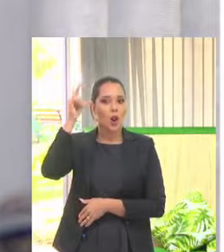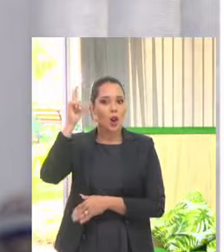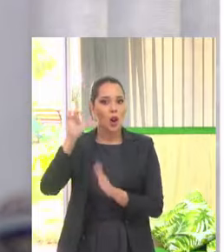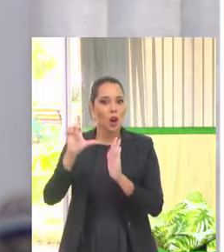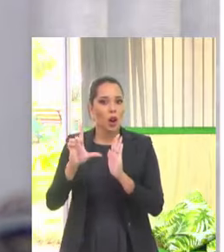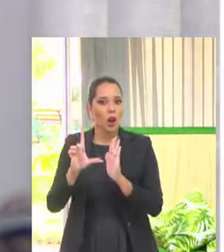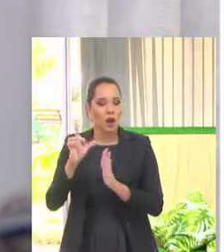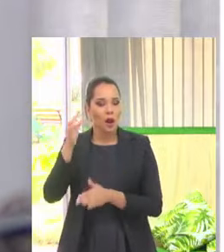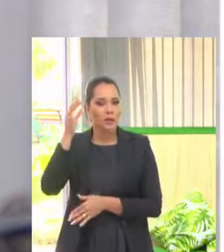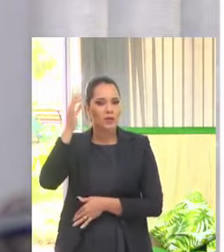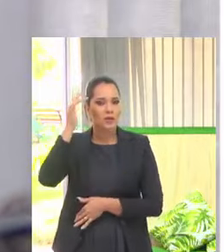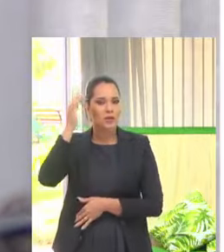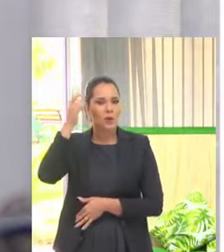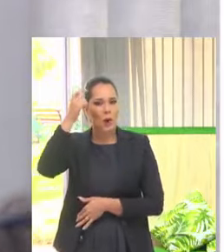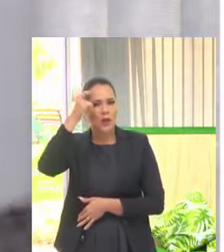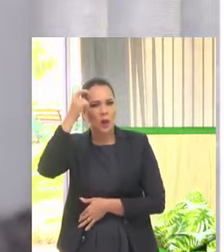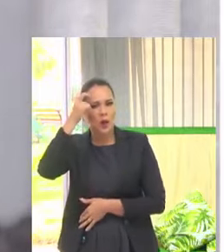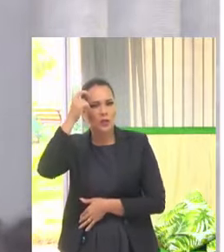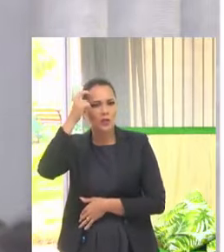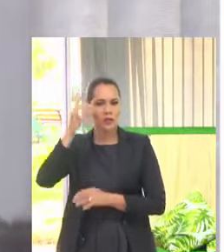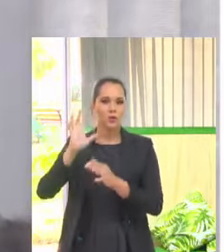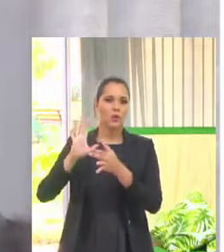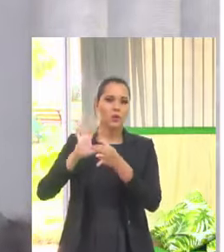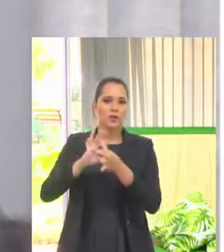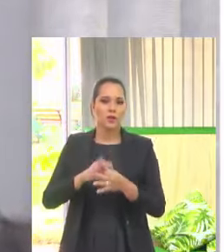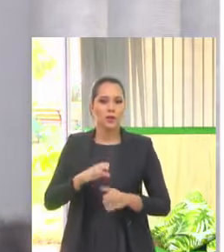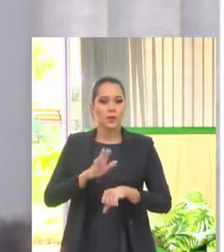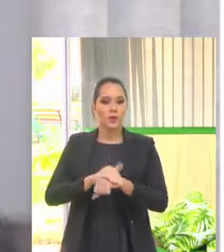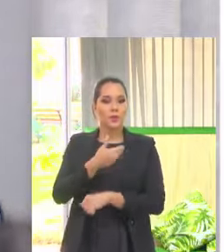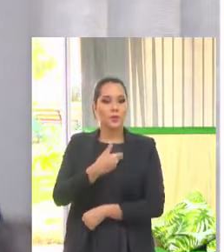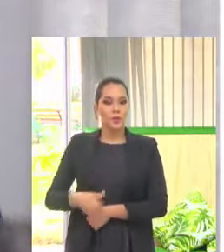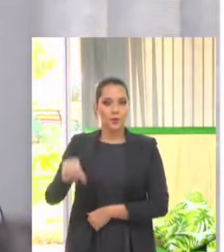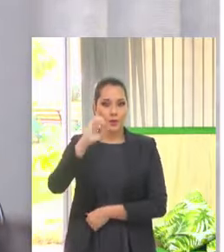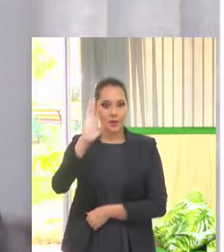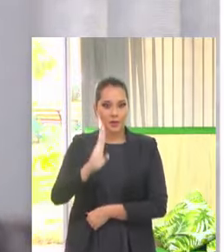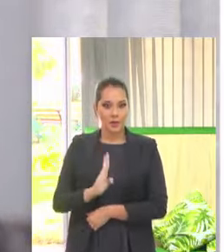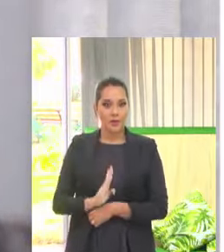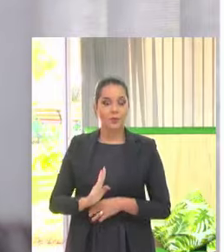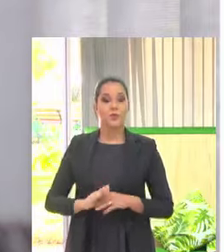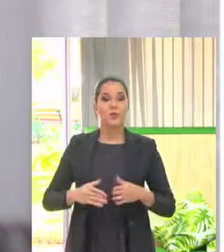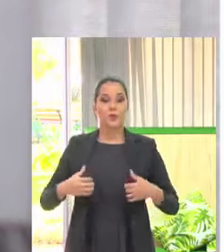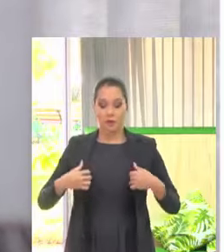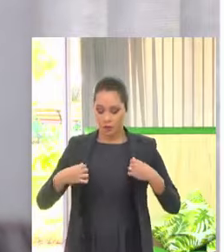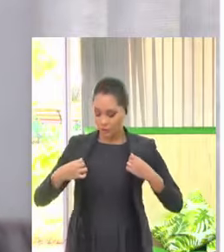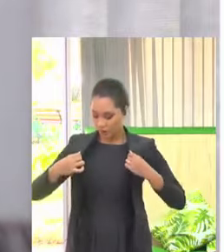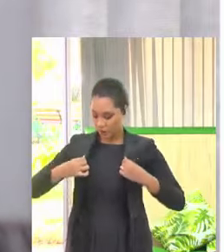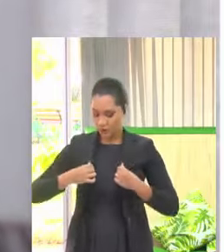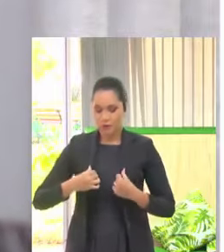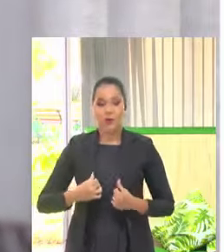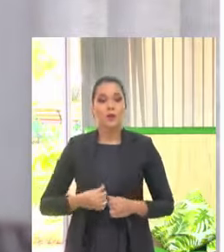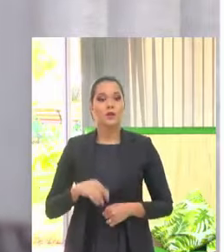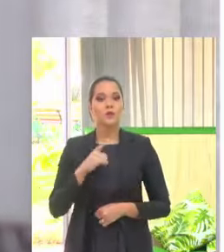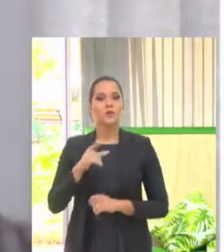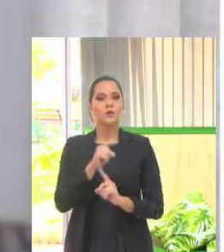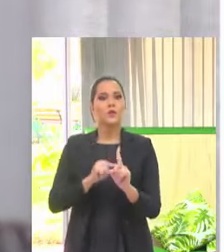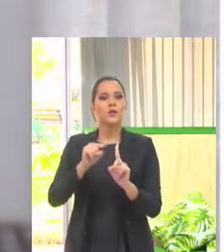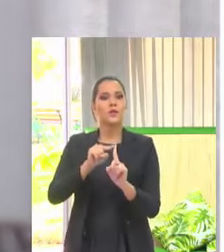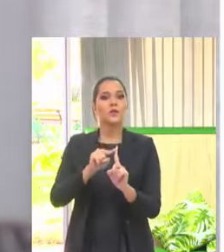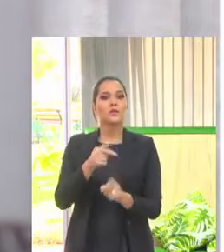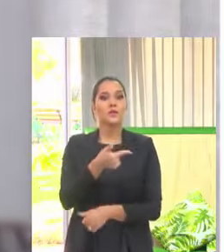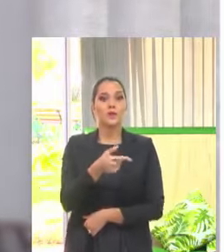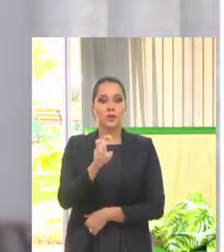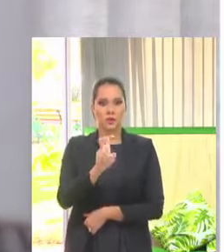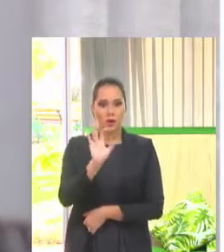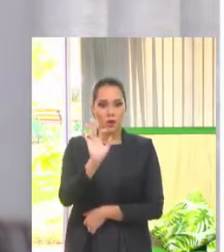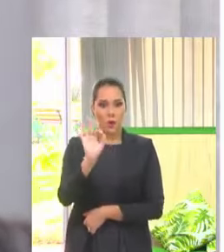Brazilian context and to a Brazilian audience. We just had a mission with 25 people to Bangalore,